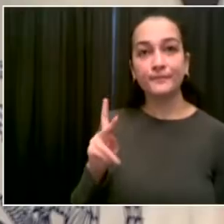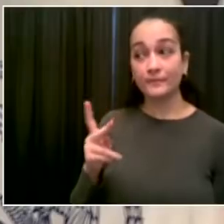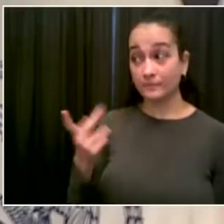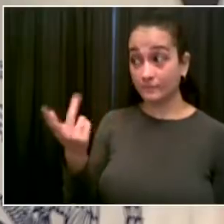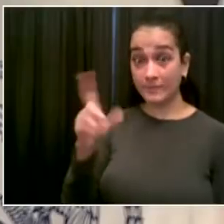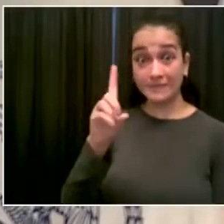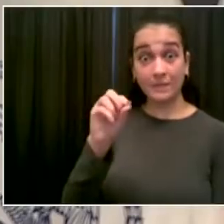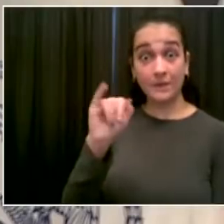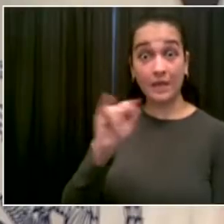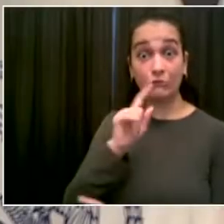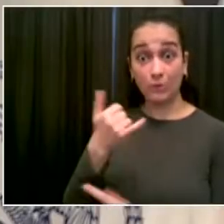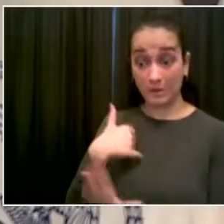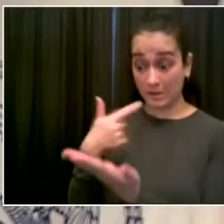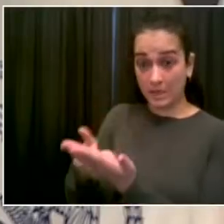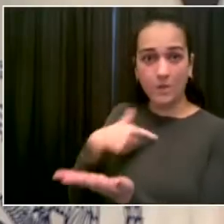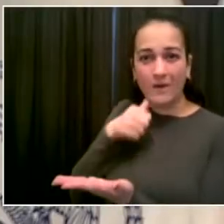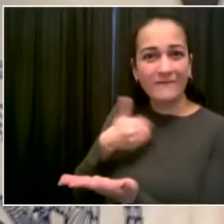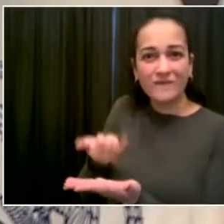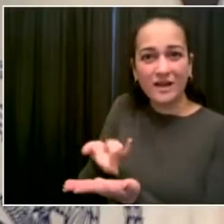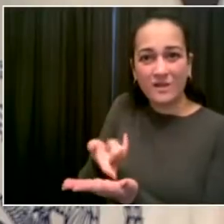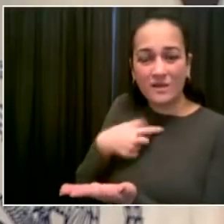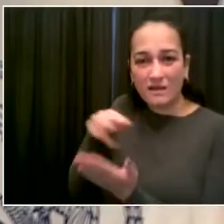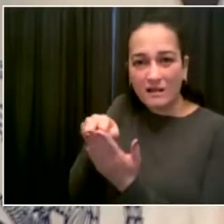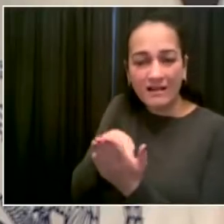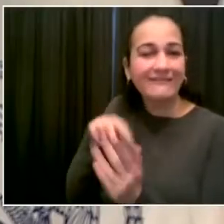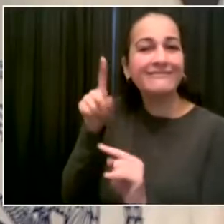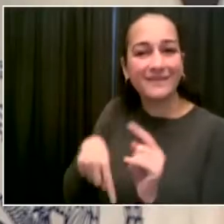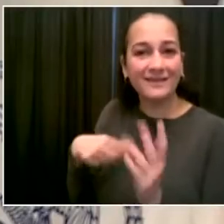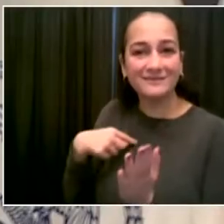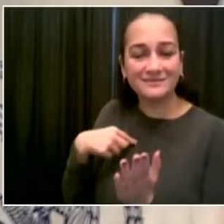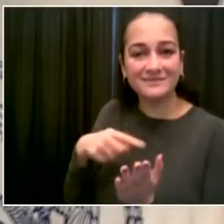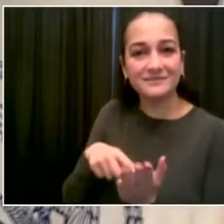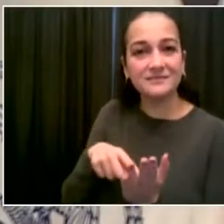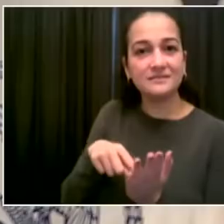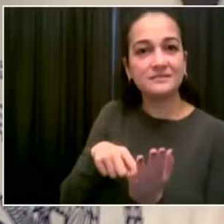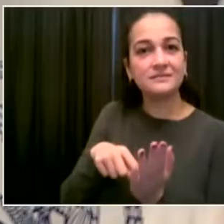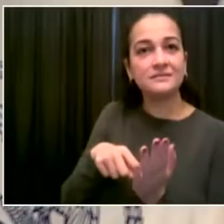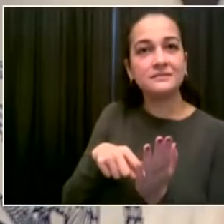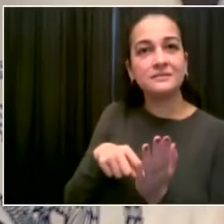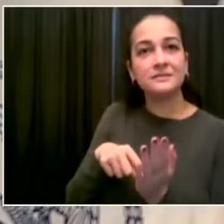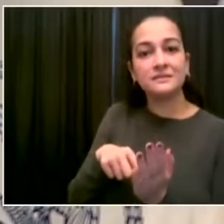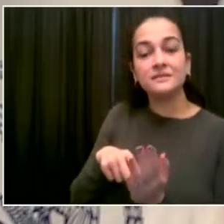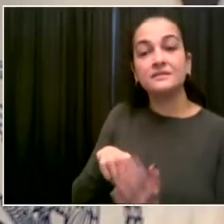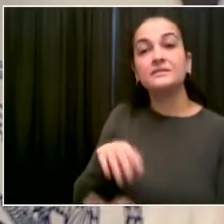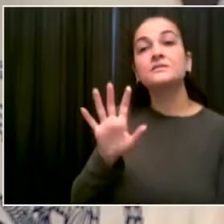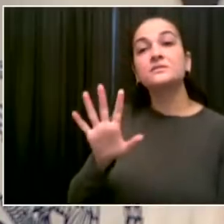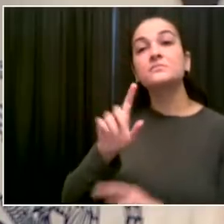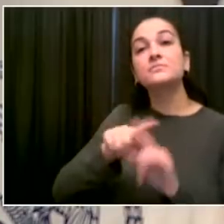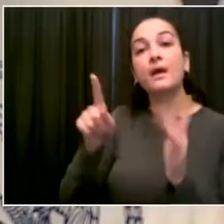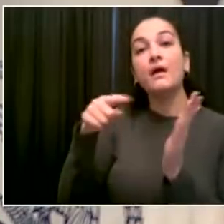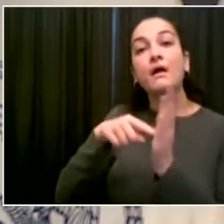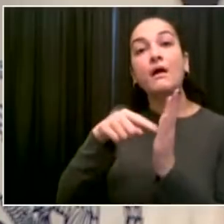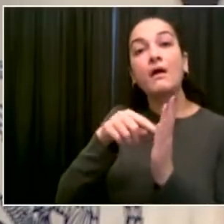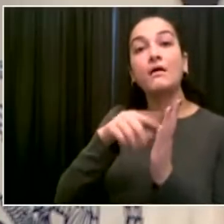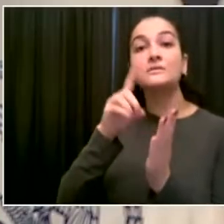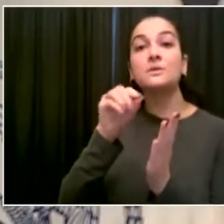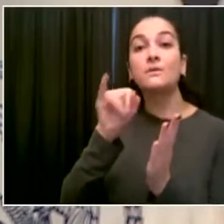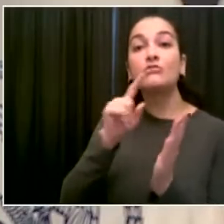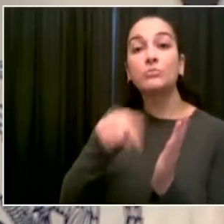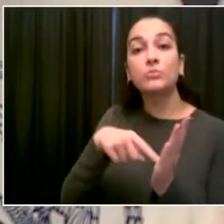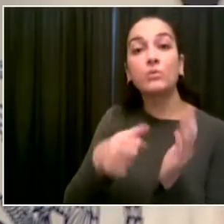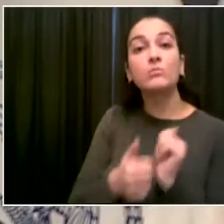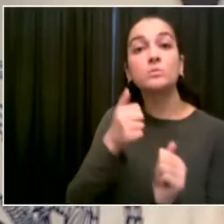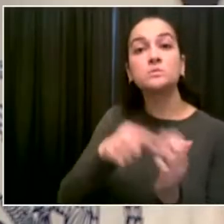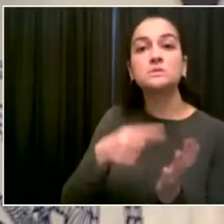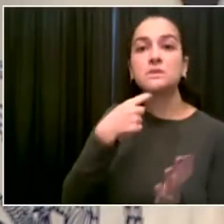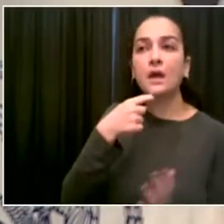it. I know that because of my own experience. And just, again, it was, I believe what they did was they took pieces of information and